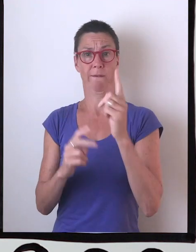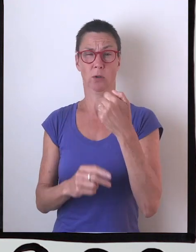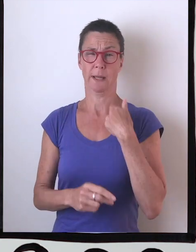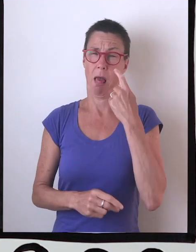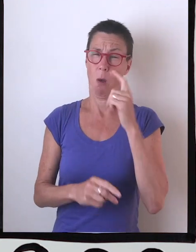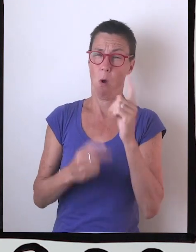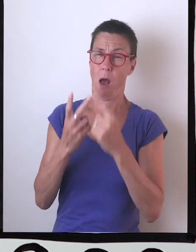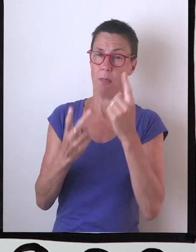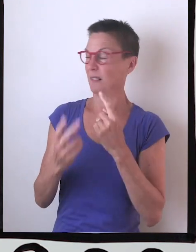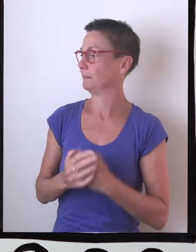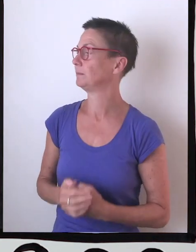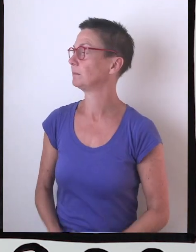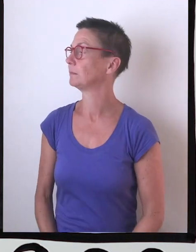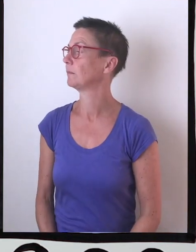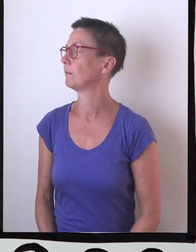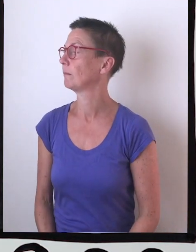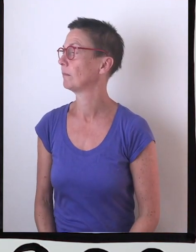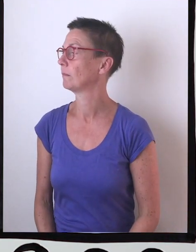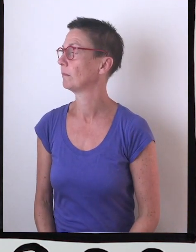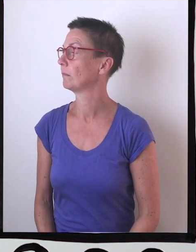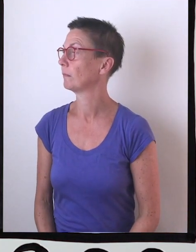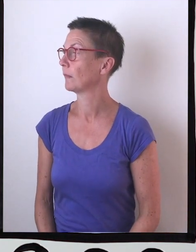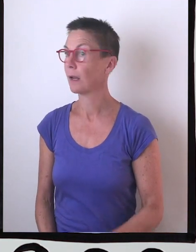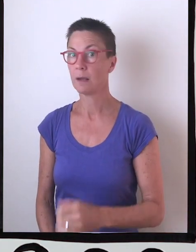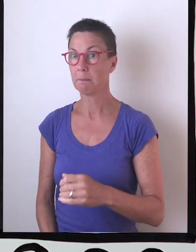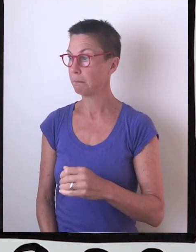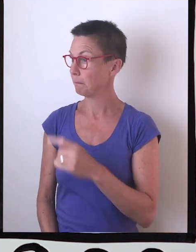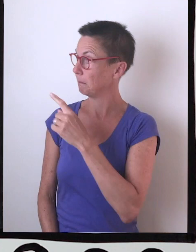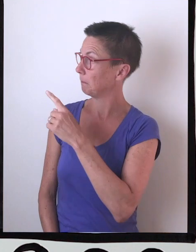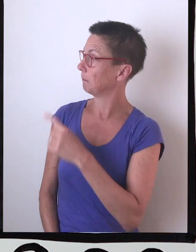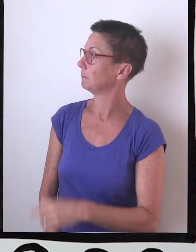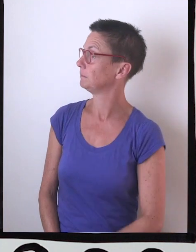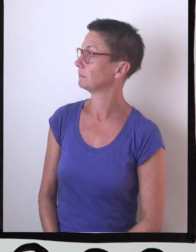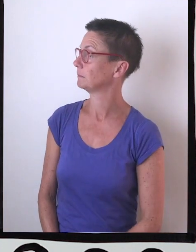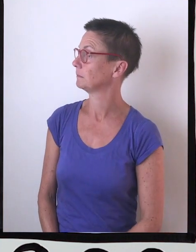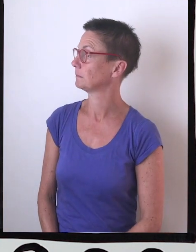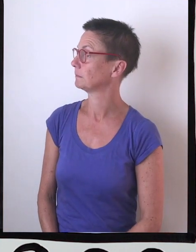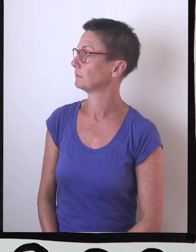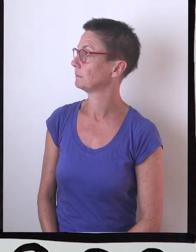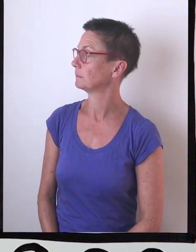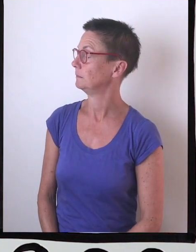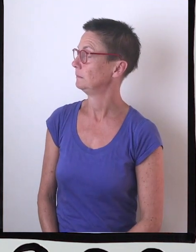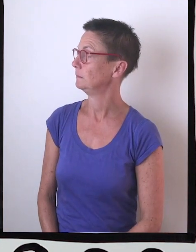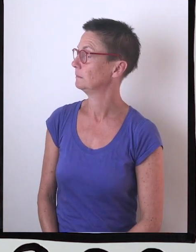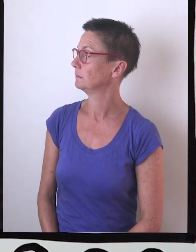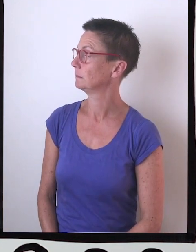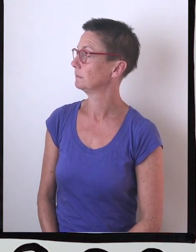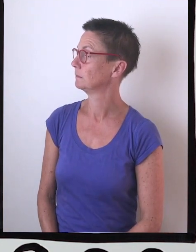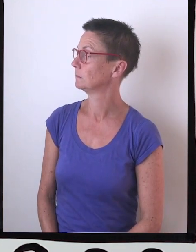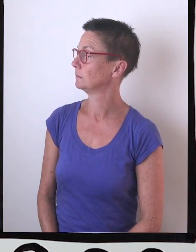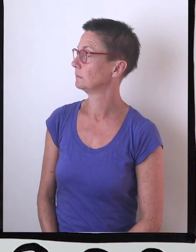first, then we'll see which other one fits in. So let's do these two. And could we do that together like that? Yeah, I kind of like that. Mm-hmm.